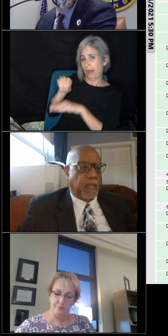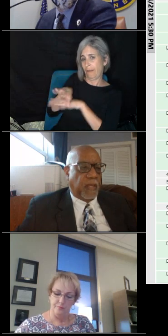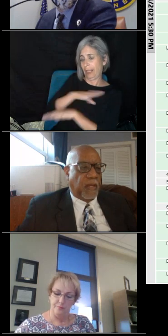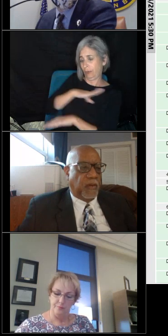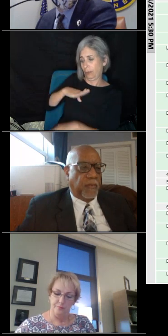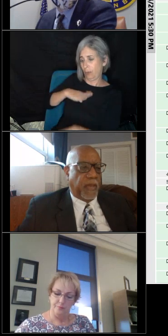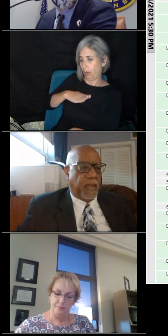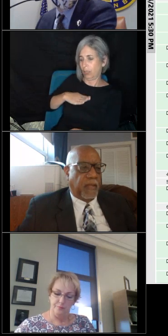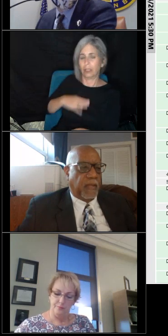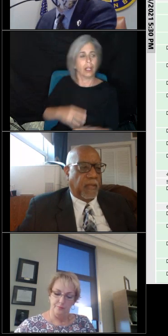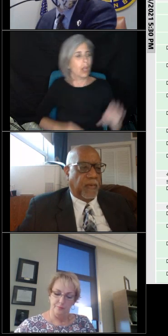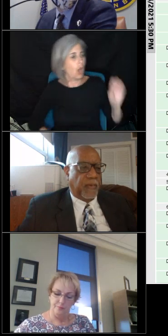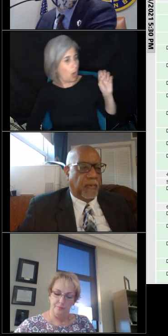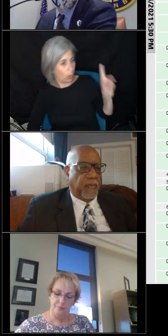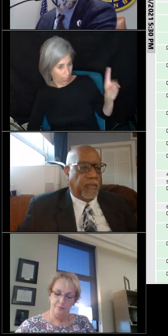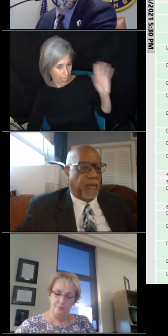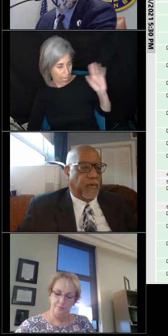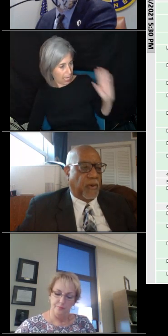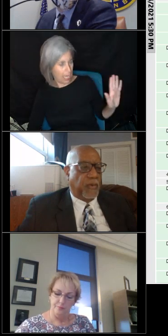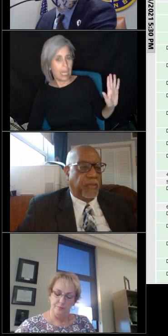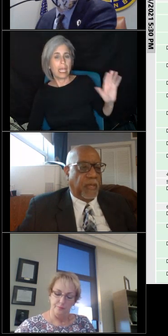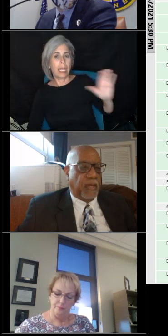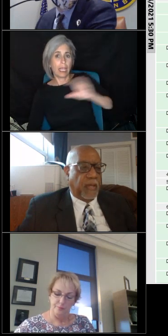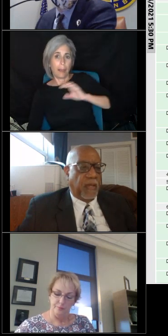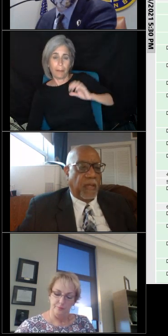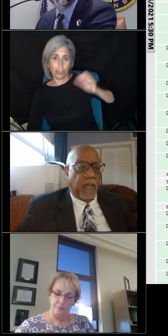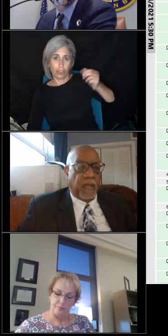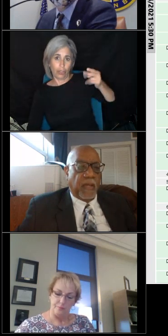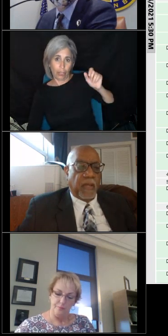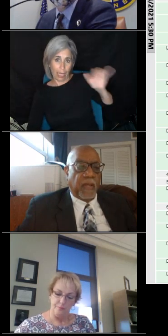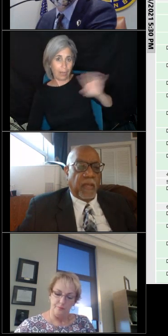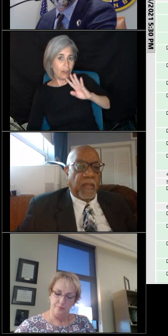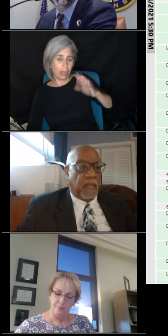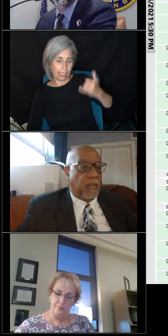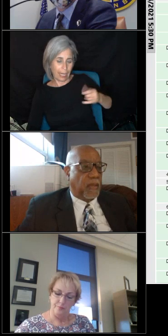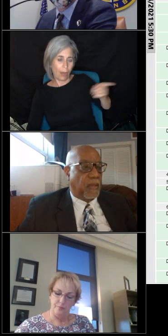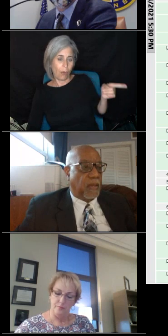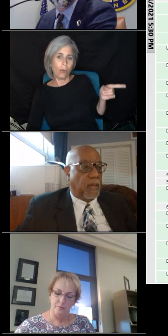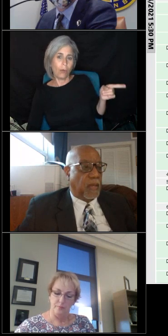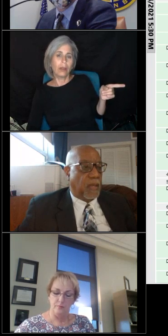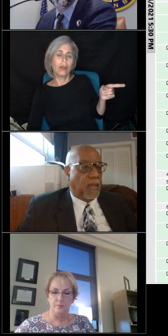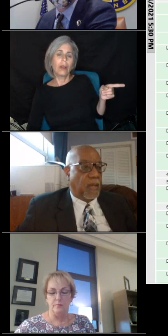Okay, then in lieu of that, rather than going with the,